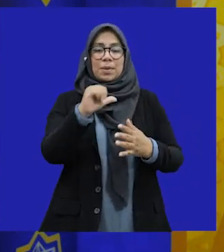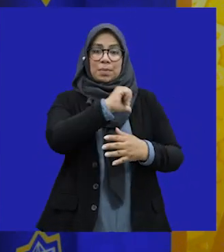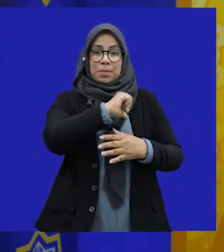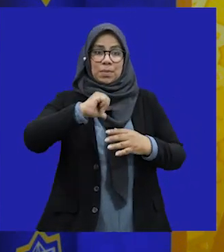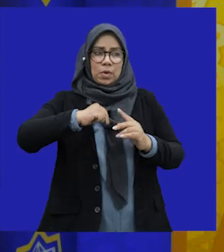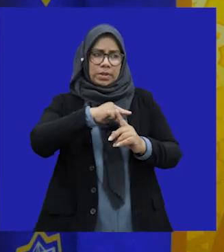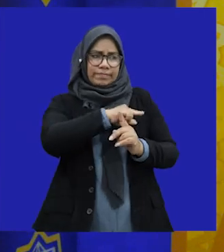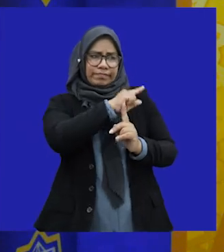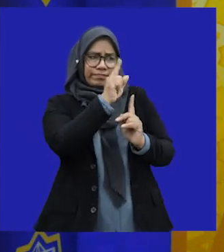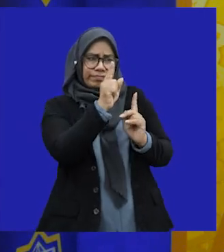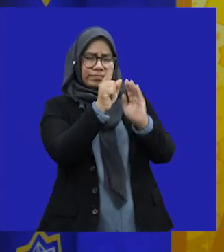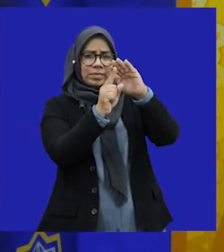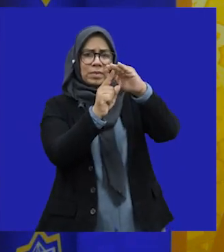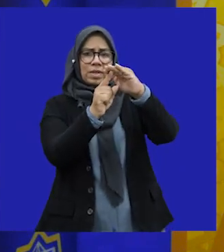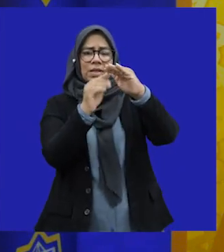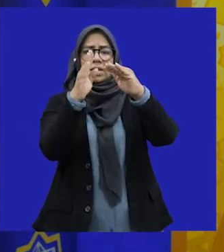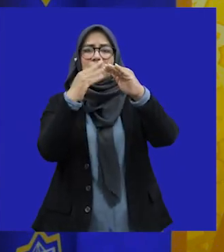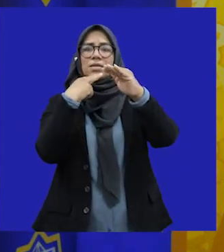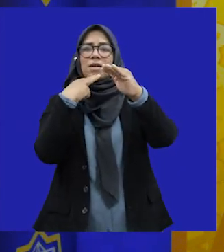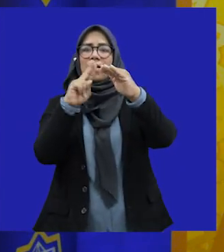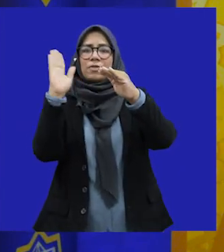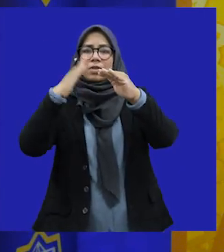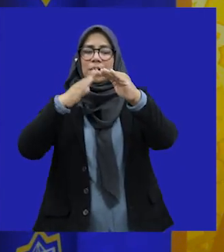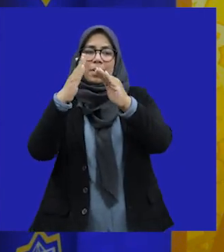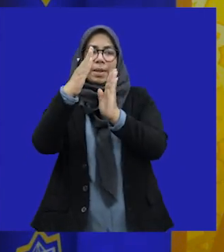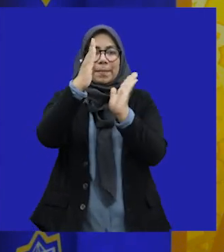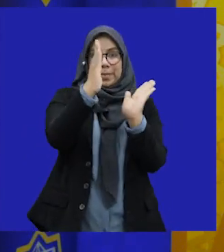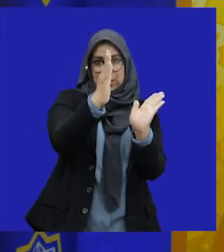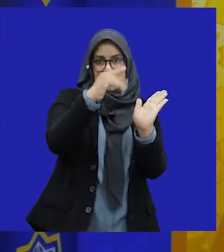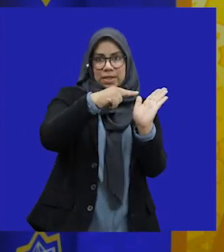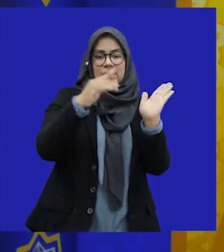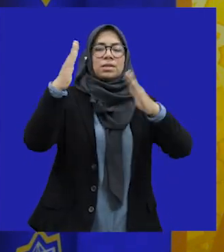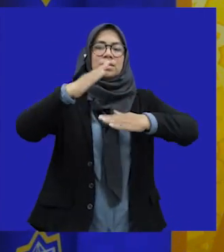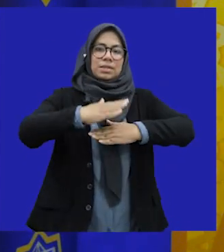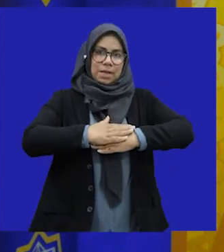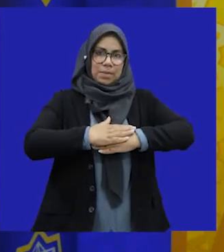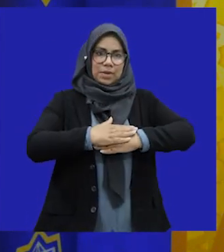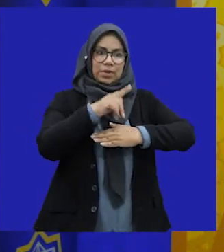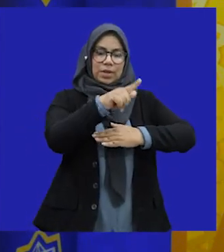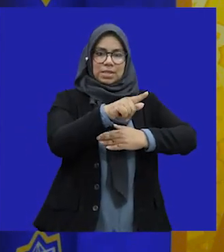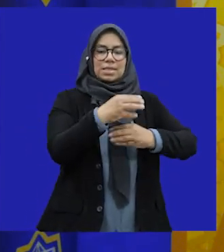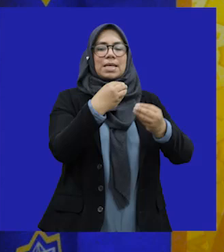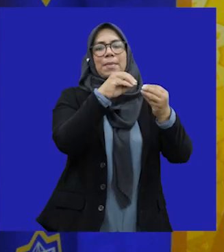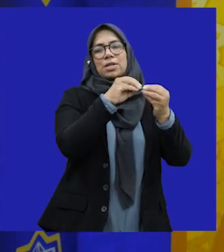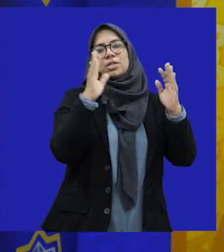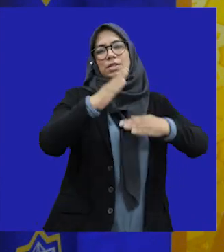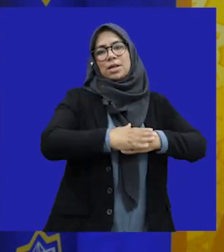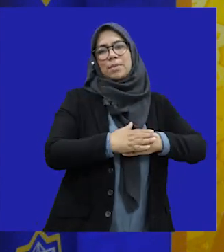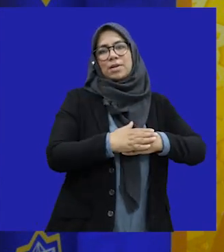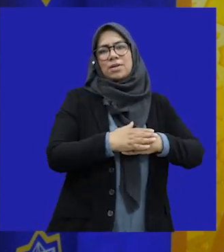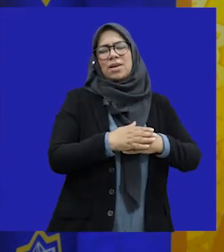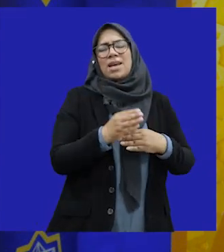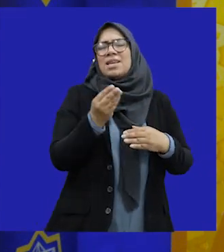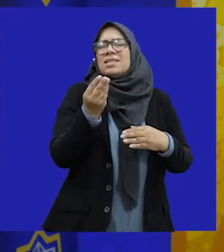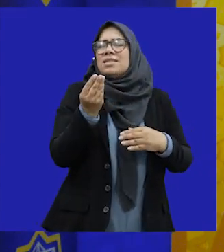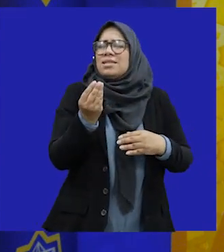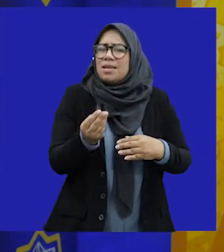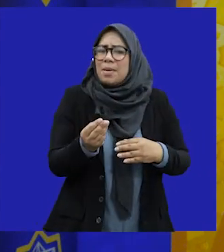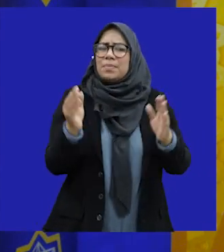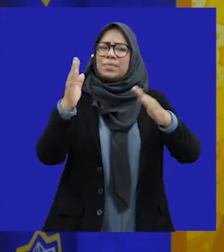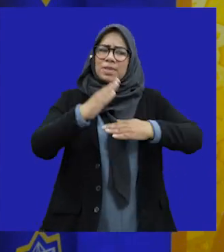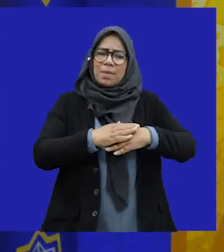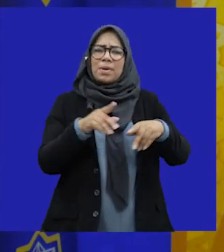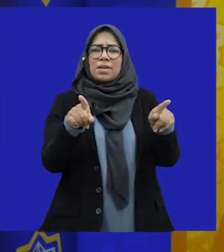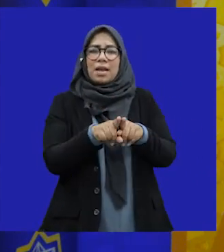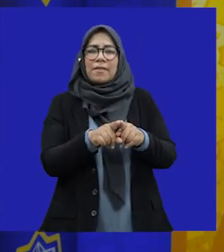the Dhuhr prayer starts. And there are other prayers, voluntary prayers, that have a specific time,